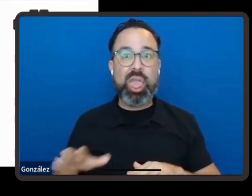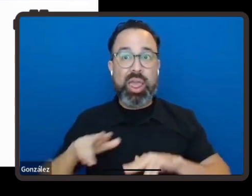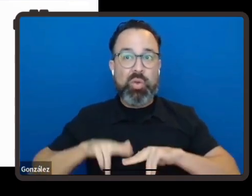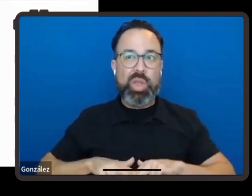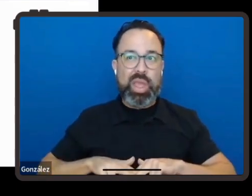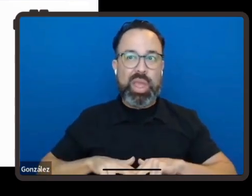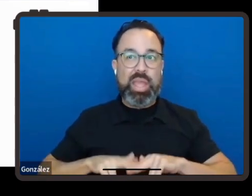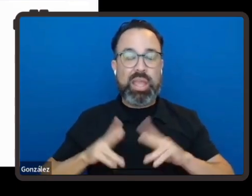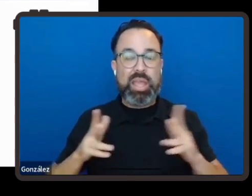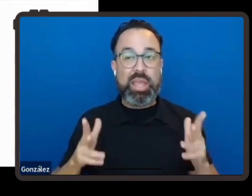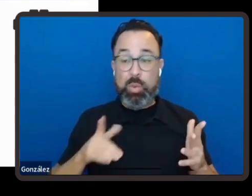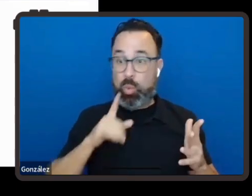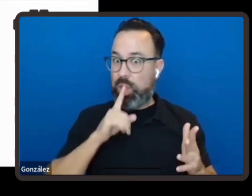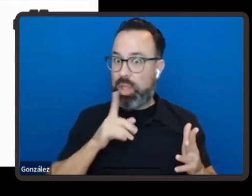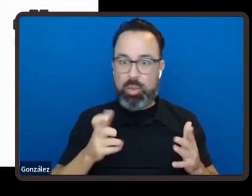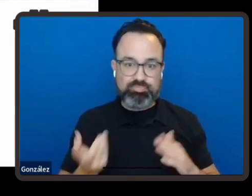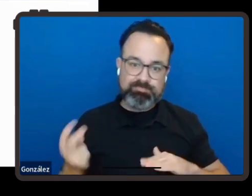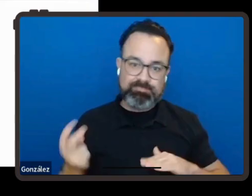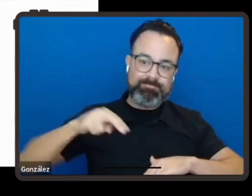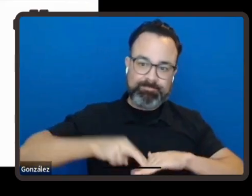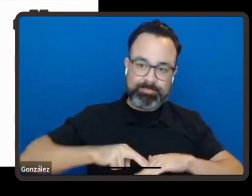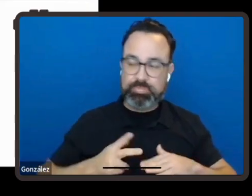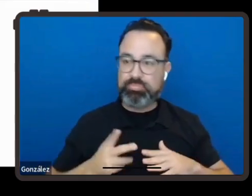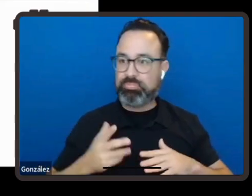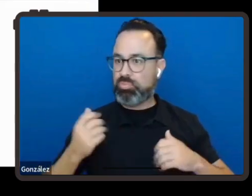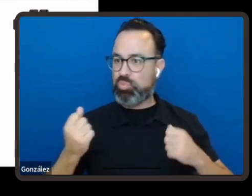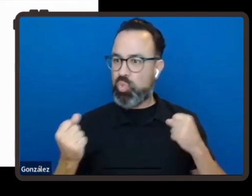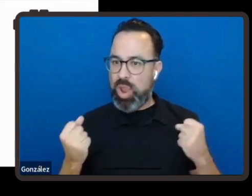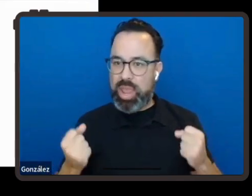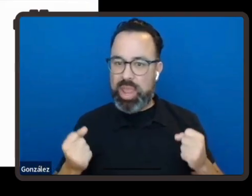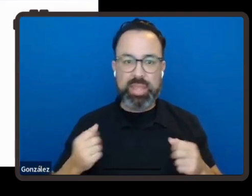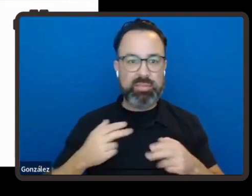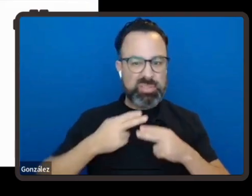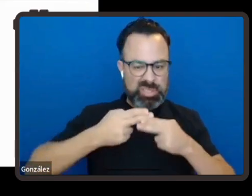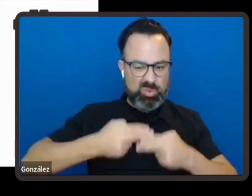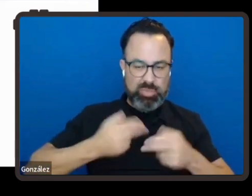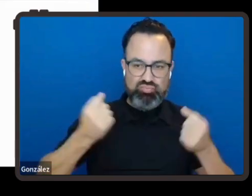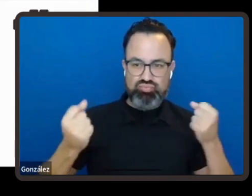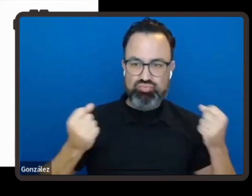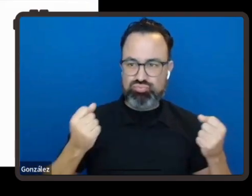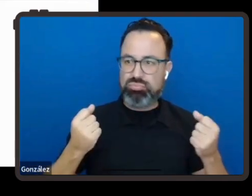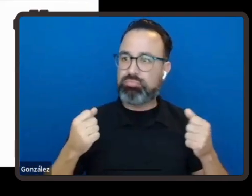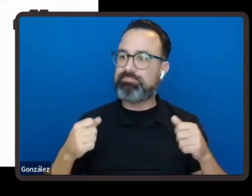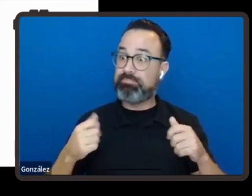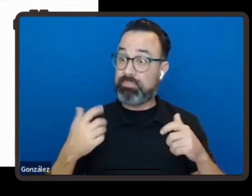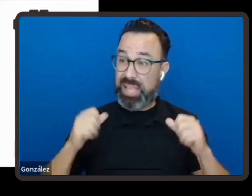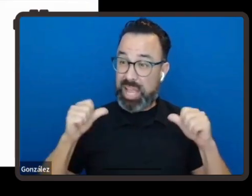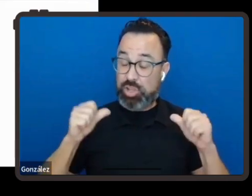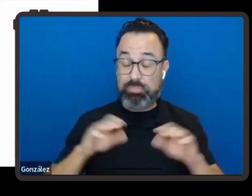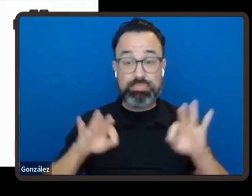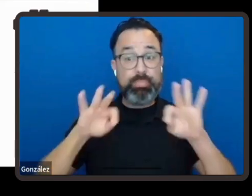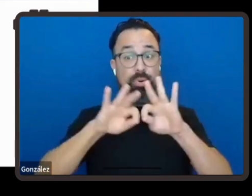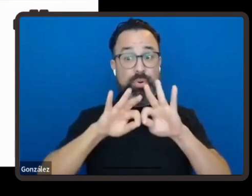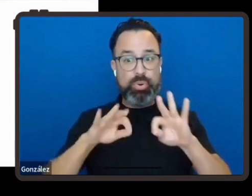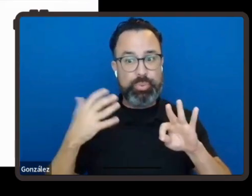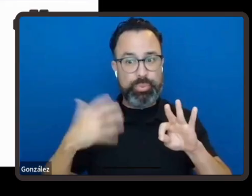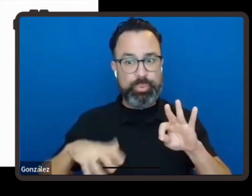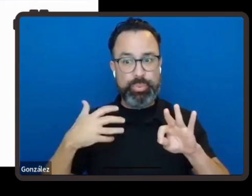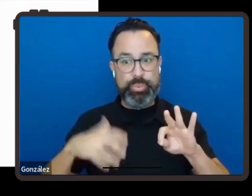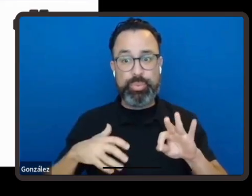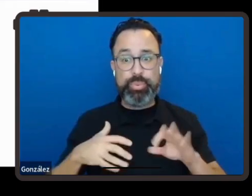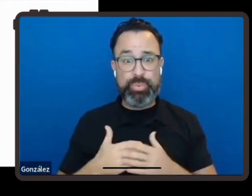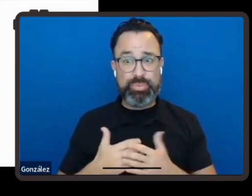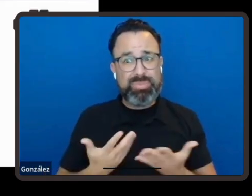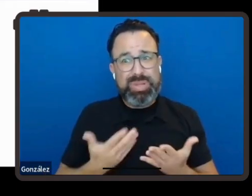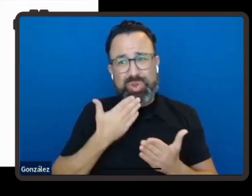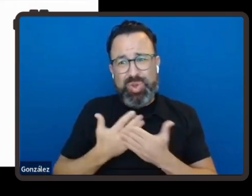anything that's getting you on your feet and weight-bearing and some weights is very important. And it's good for, again, for your general